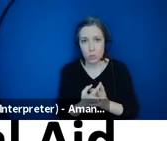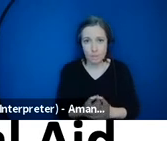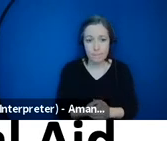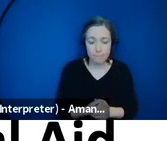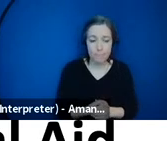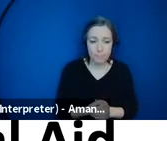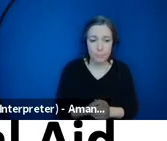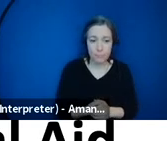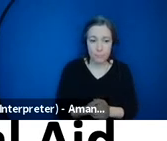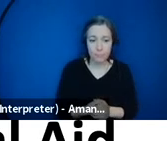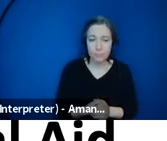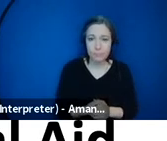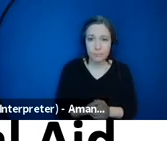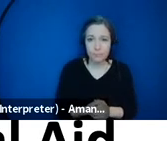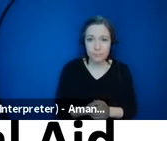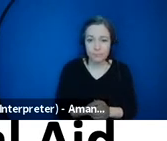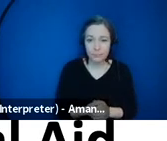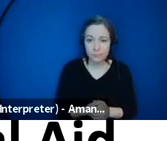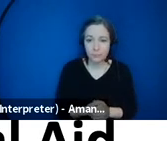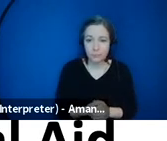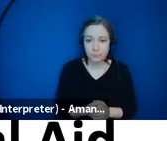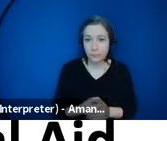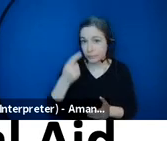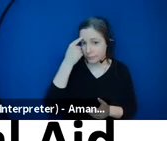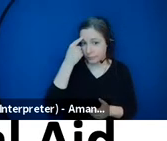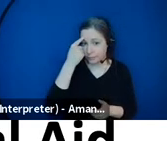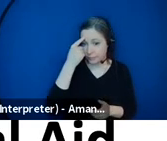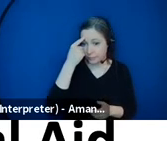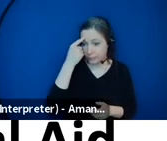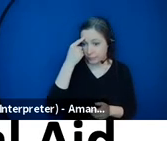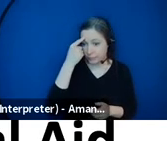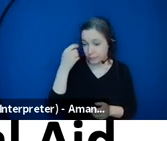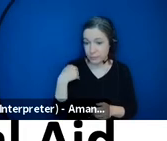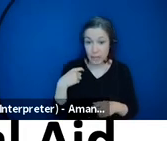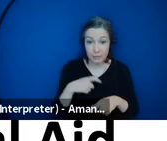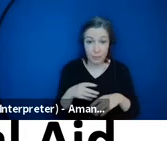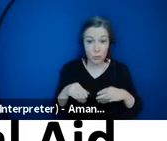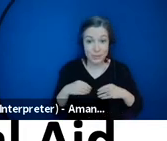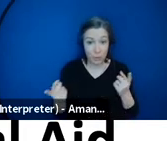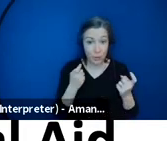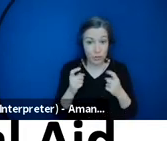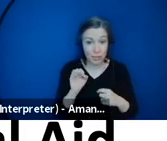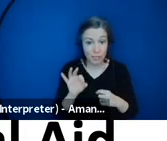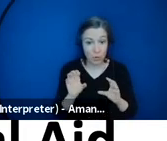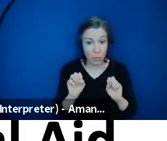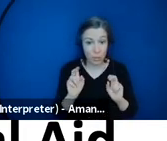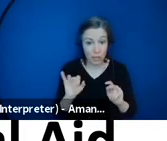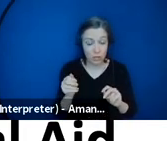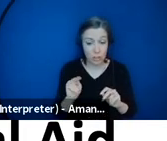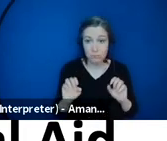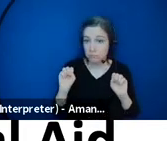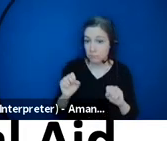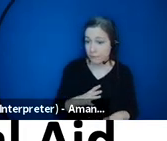will get back to you as soon as possible. And I think I have a little bit of time for questions. Is that okay, Jen? Yep,